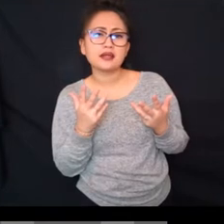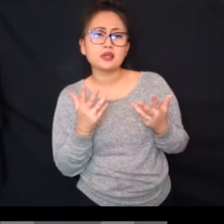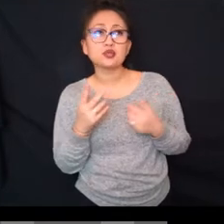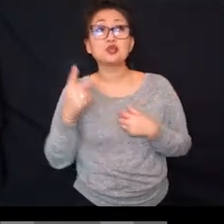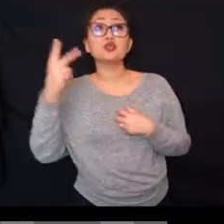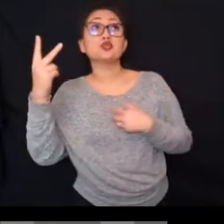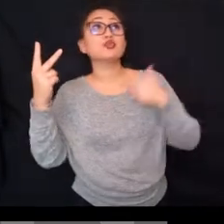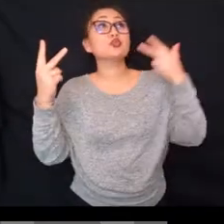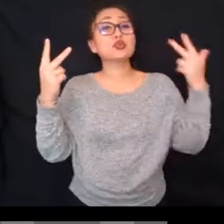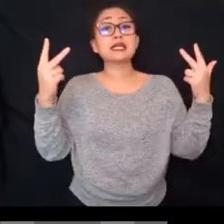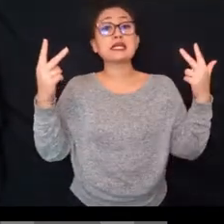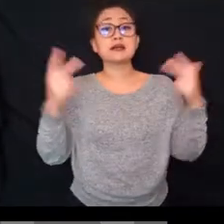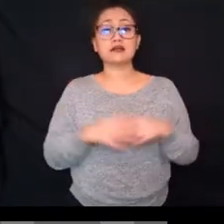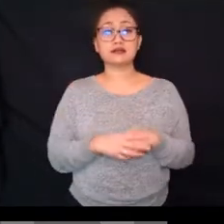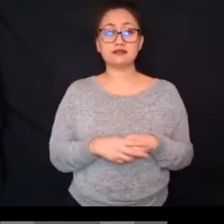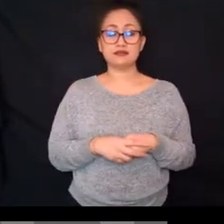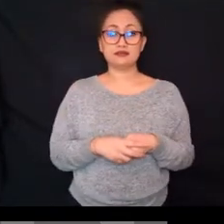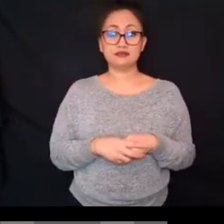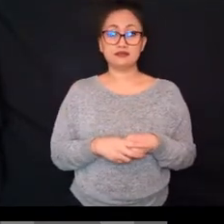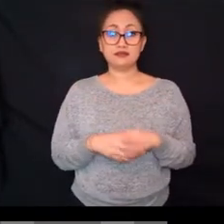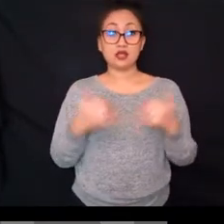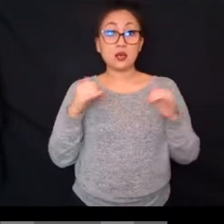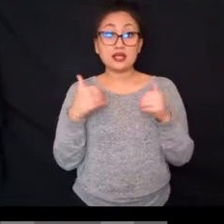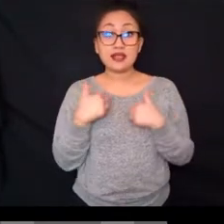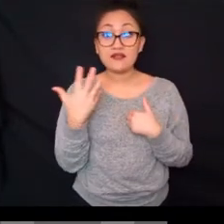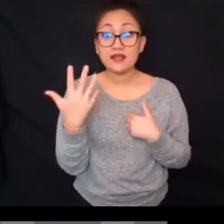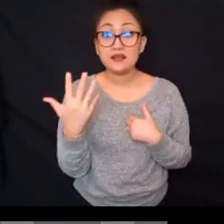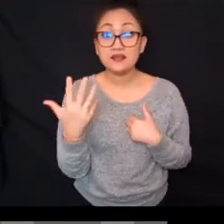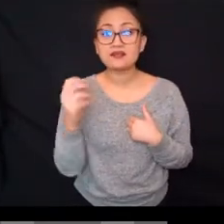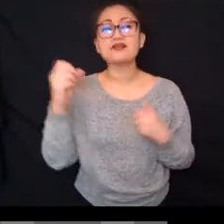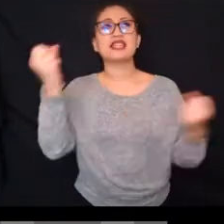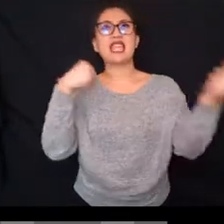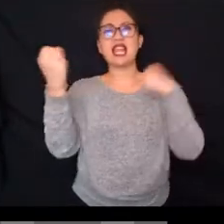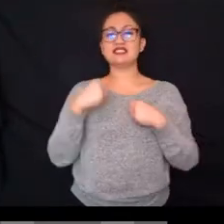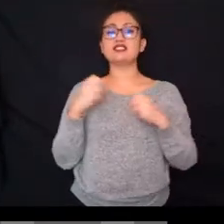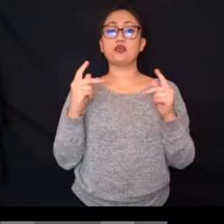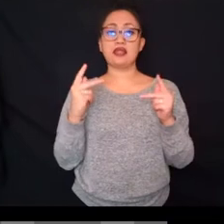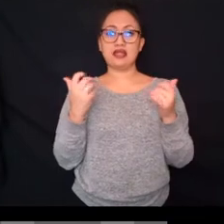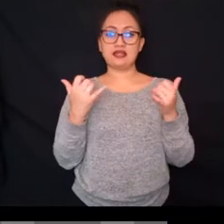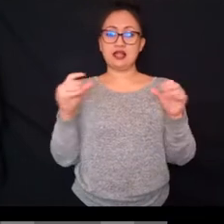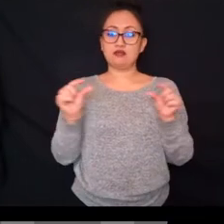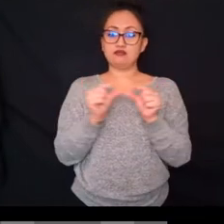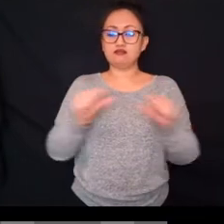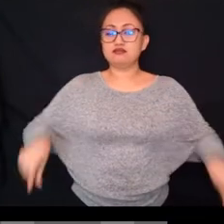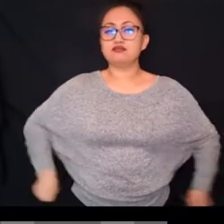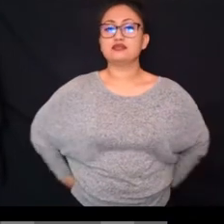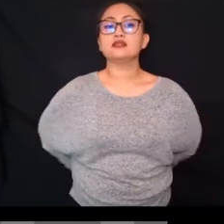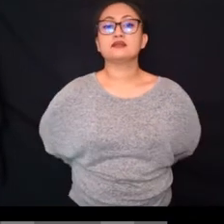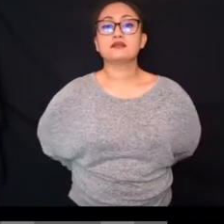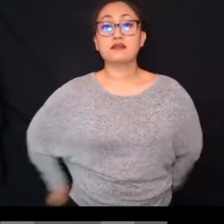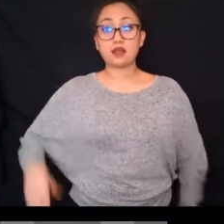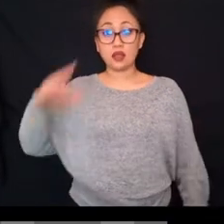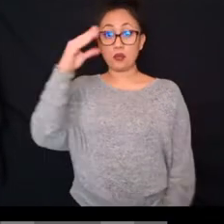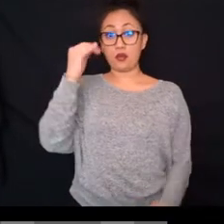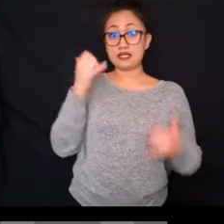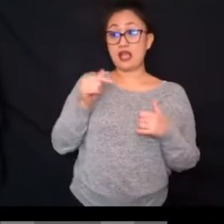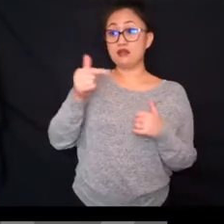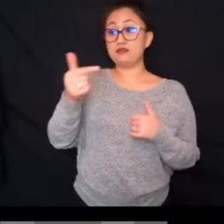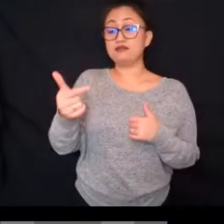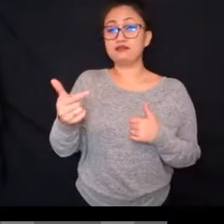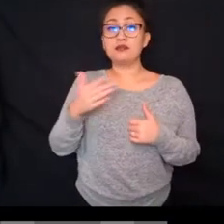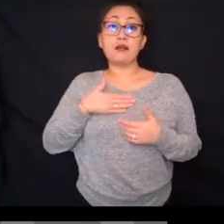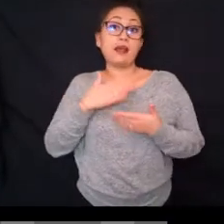Good job. 2 and 3. Do I still have my 5? Yes. All right, back together behind my back. Boys this time. What's